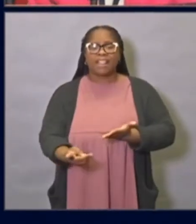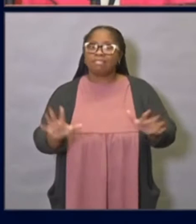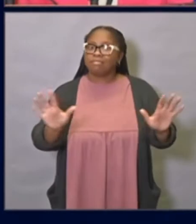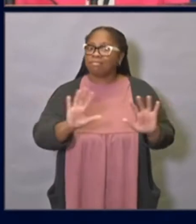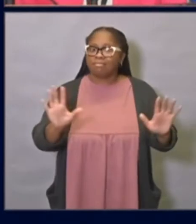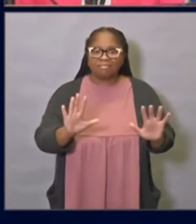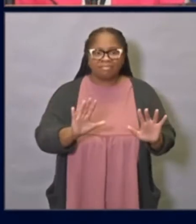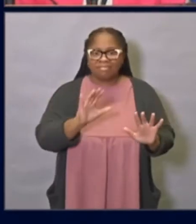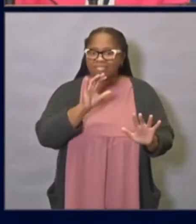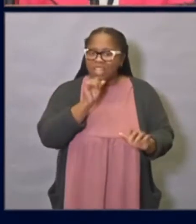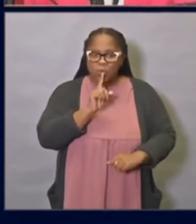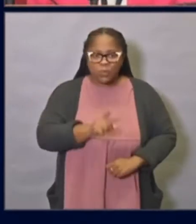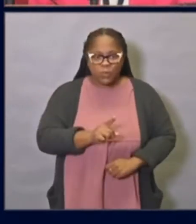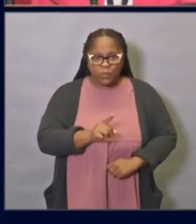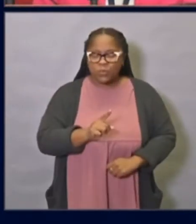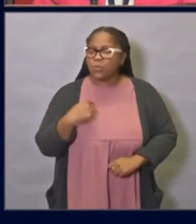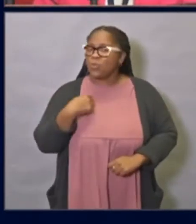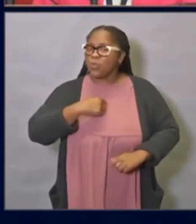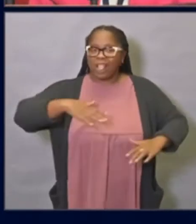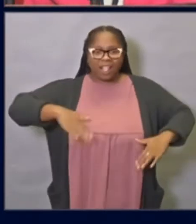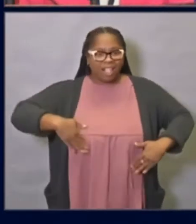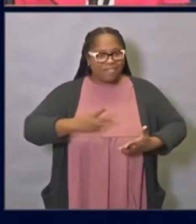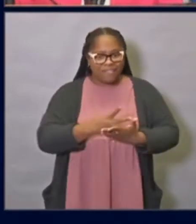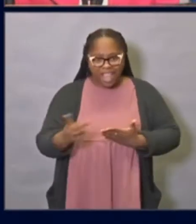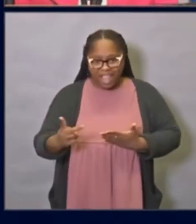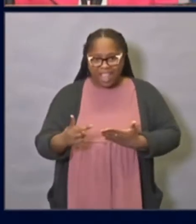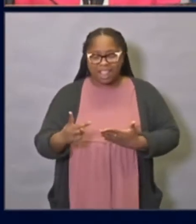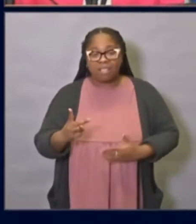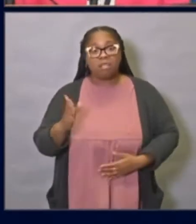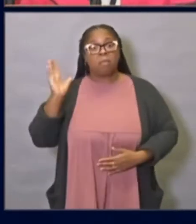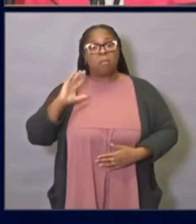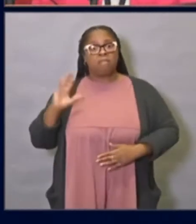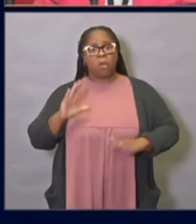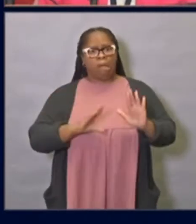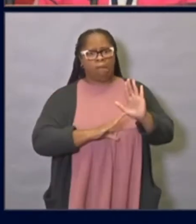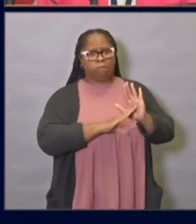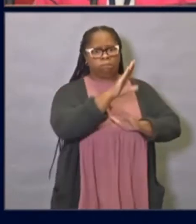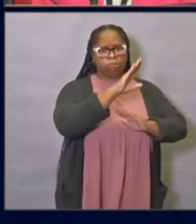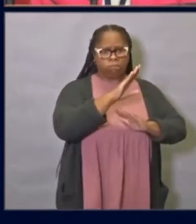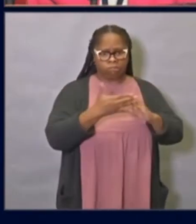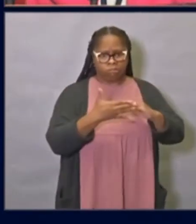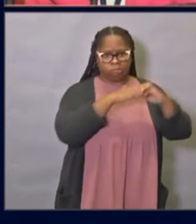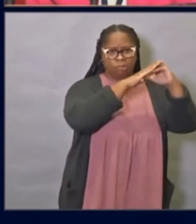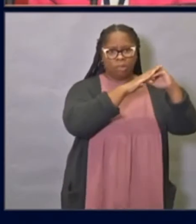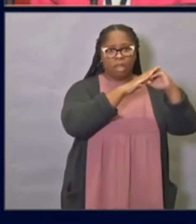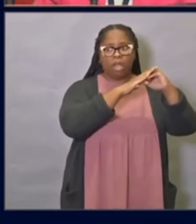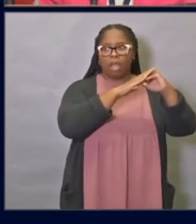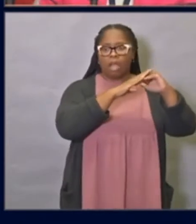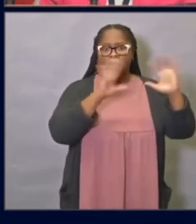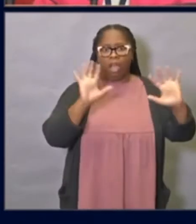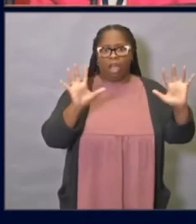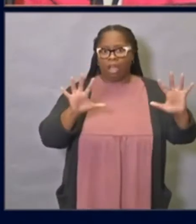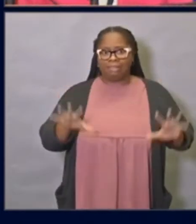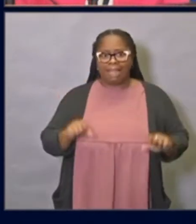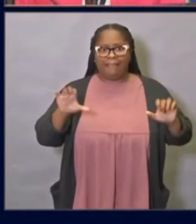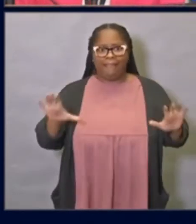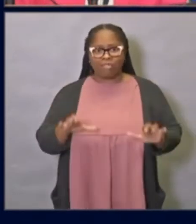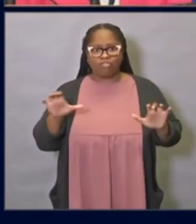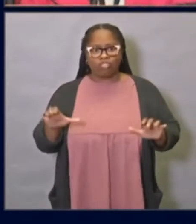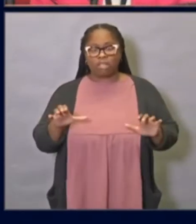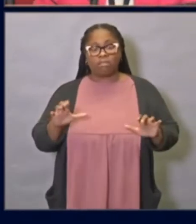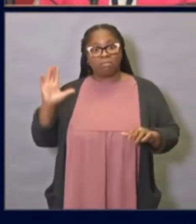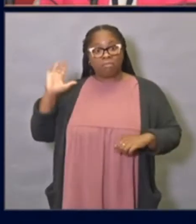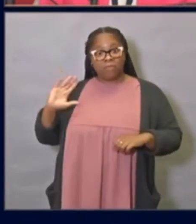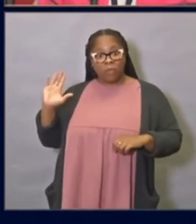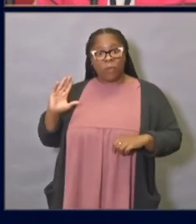failed. We have taken action in the past, and we've worked together, both early in the pandemic and in the summer, and